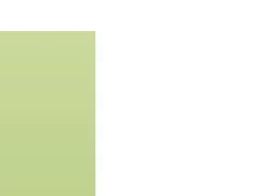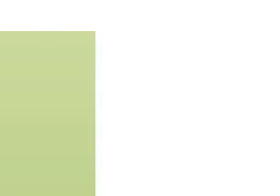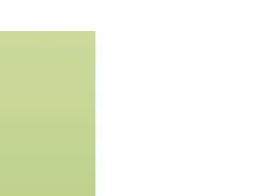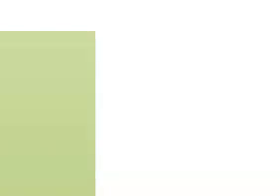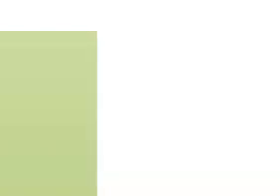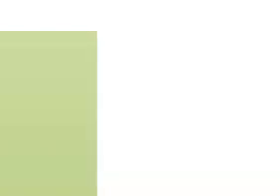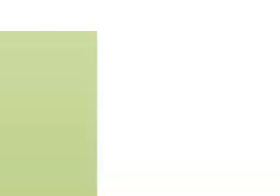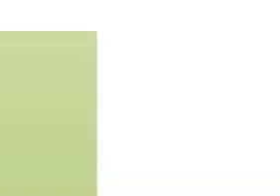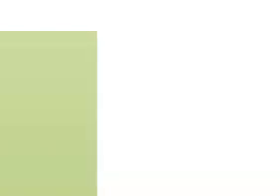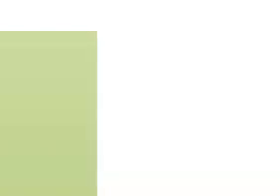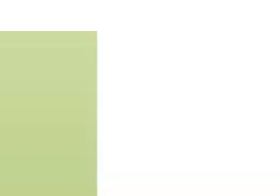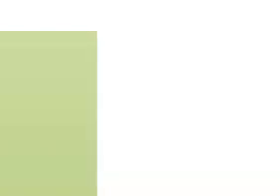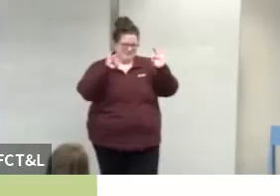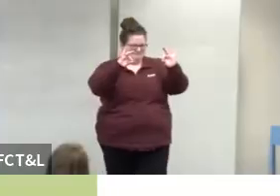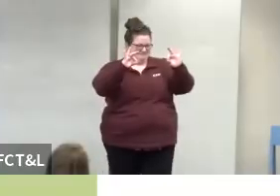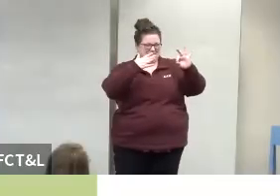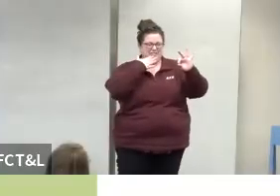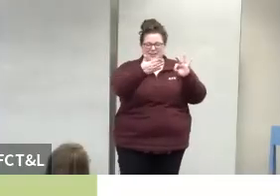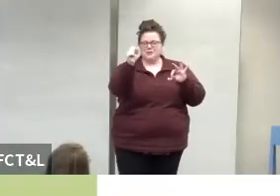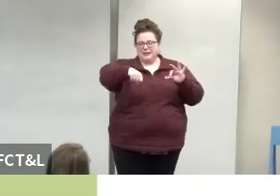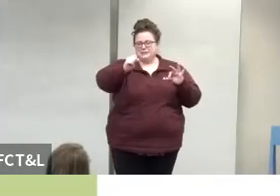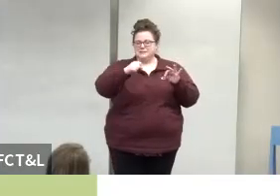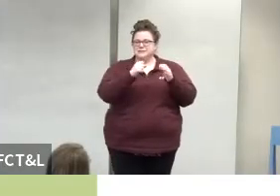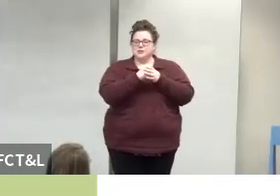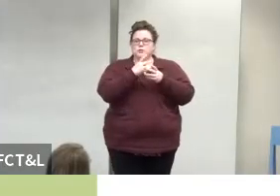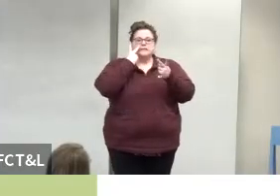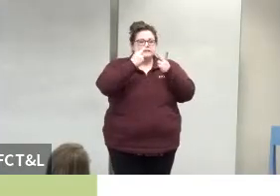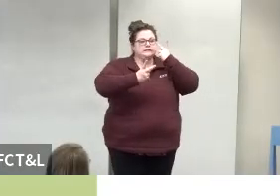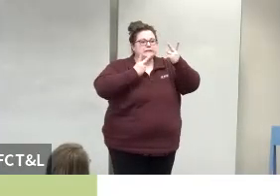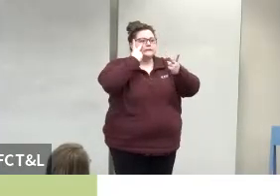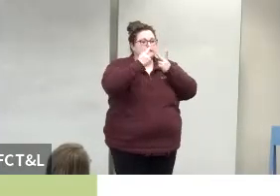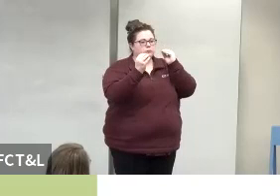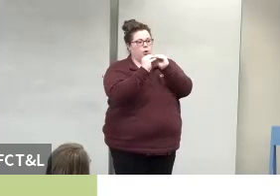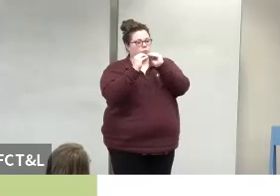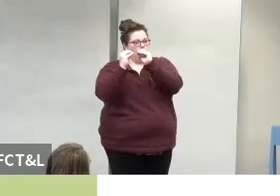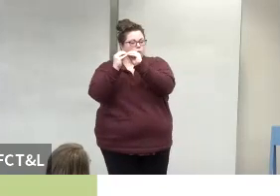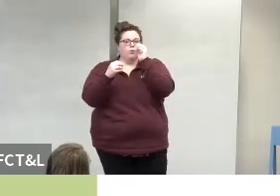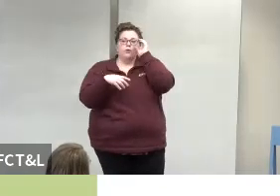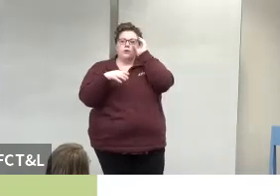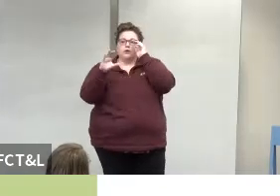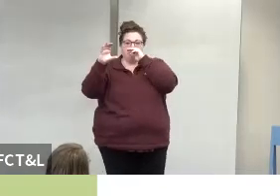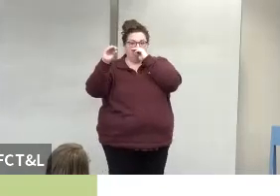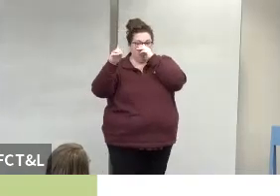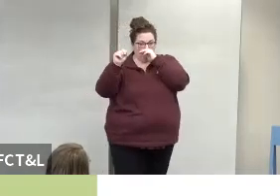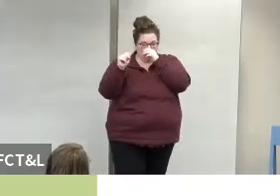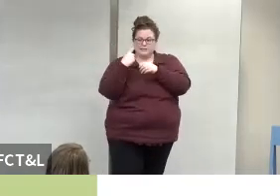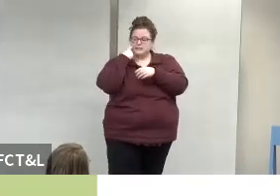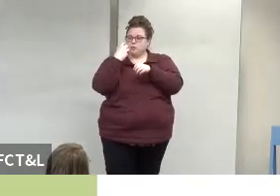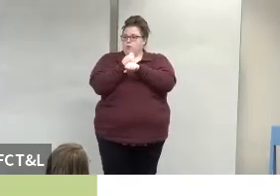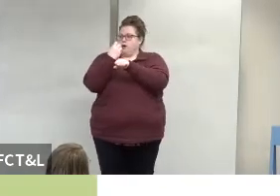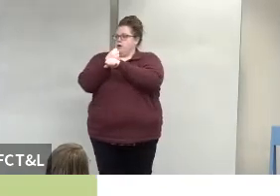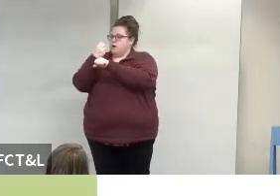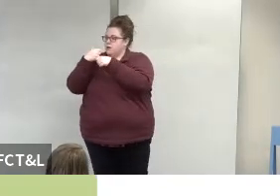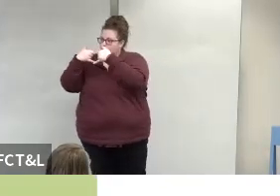said something. Anyway. Oh, yes. Yes, thank you. So we're seeing more of the